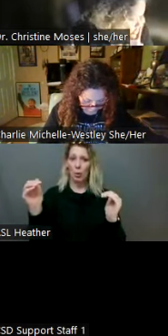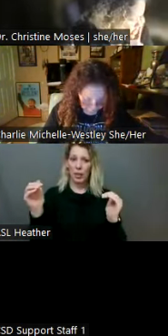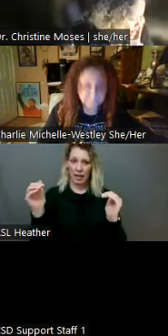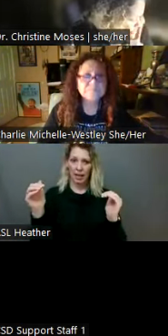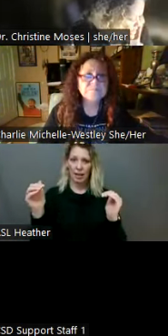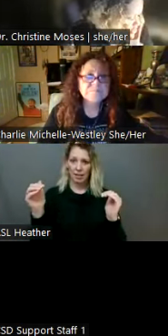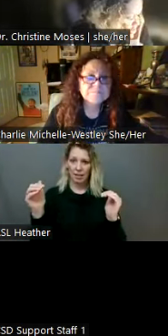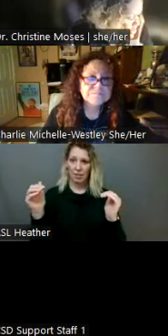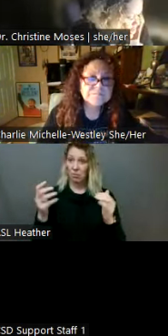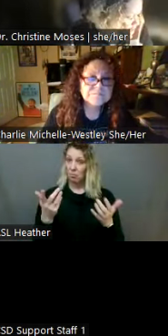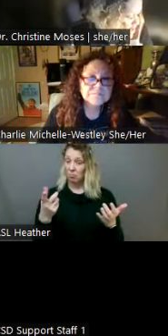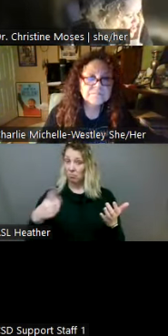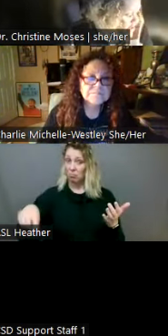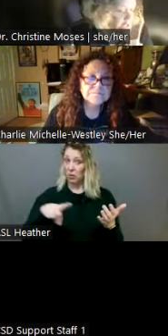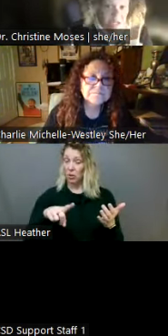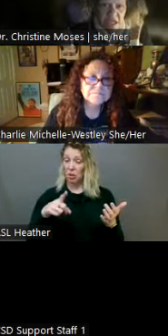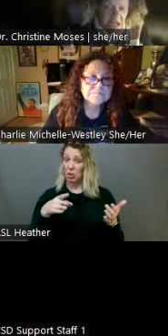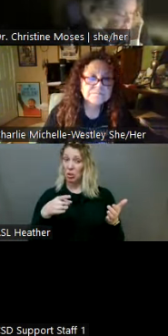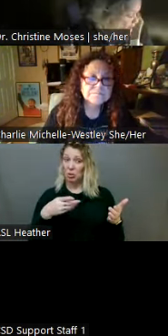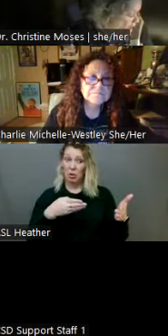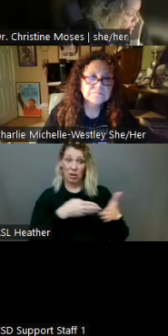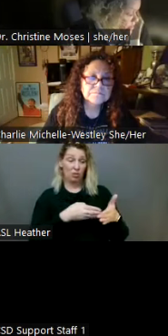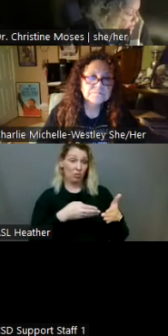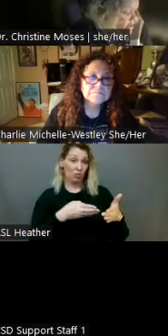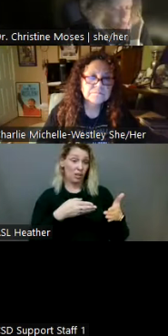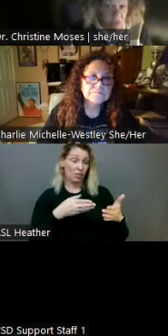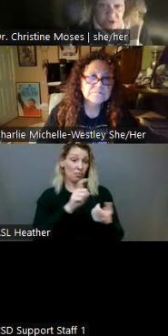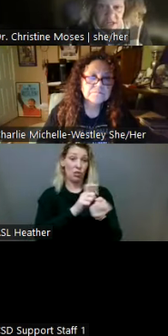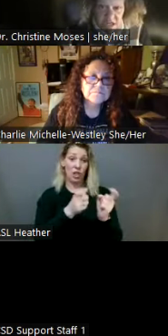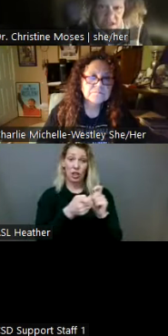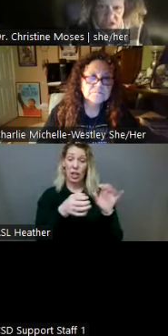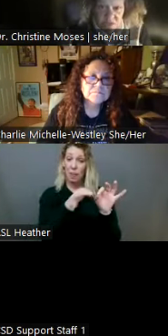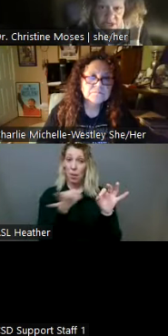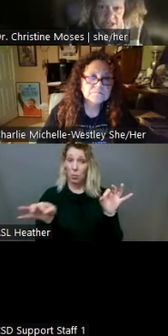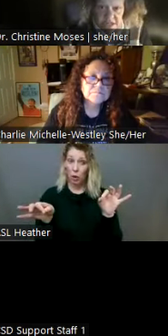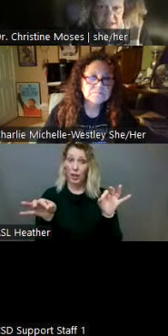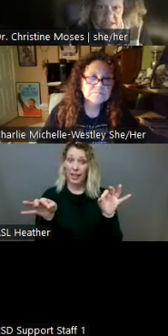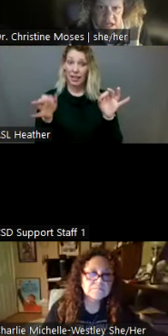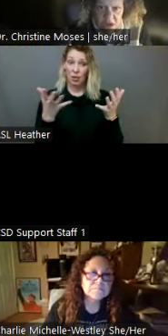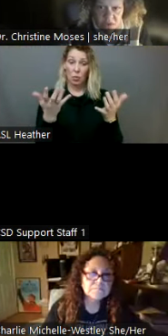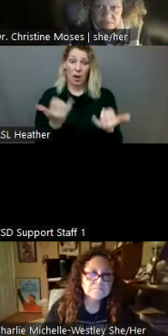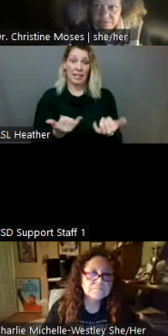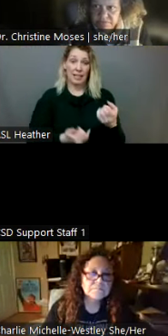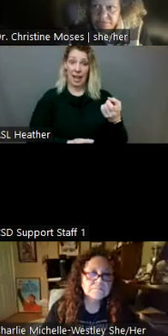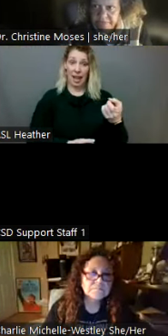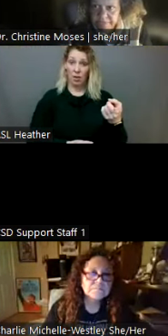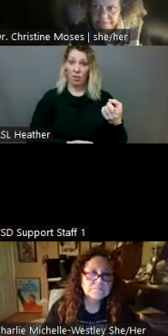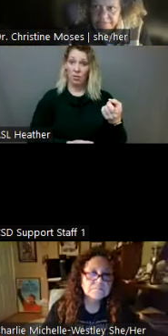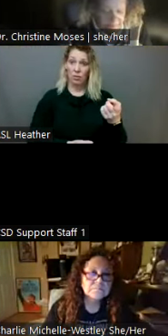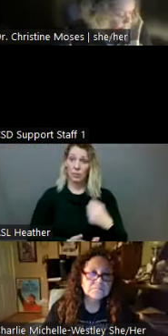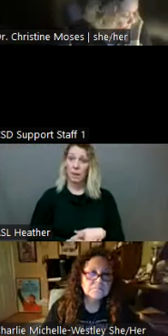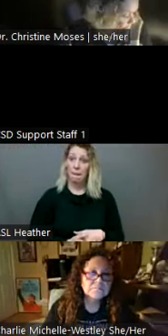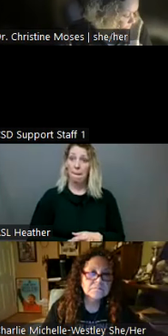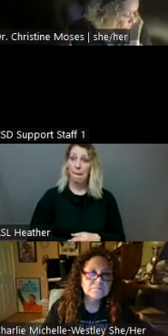Is there strong opposition to changing the wording to what it is now?